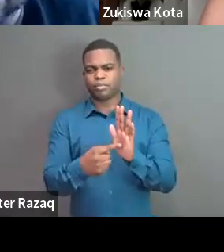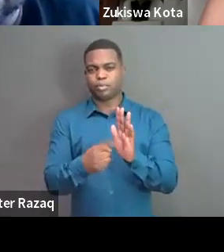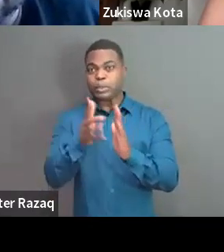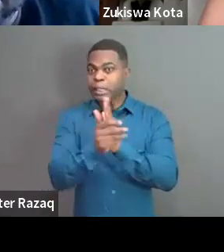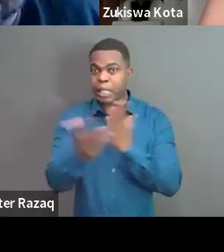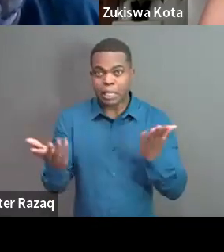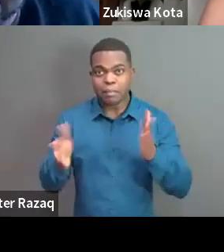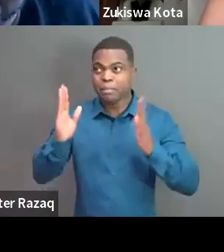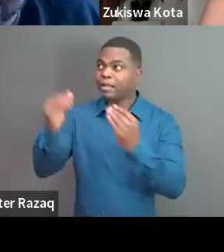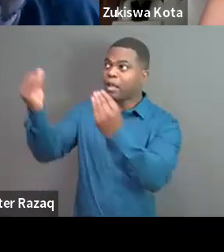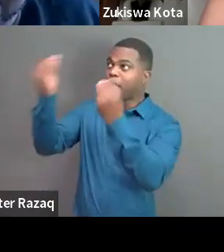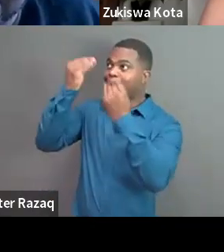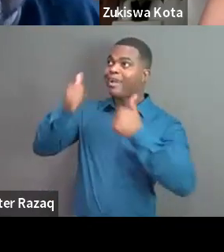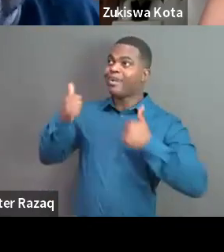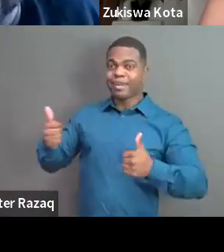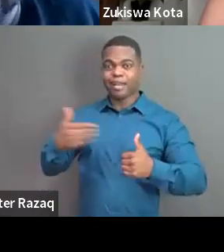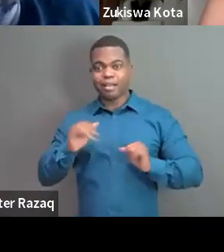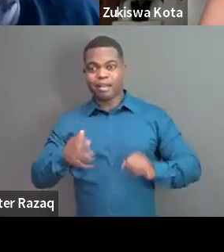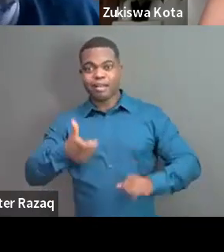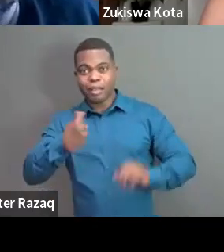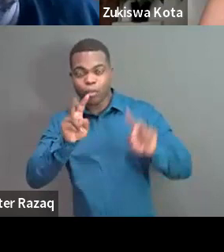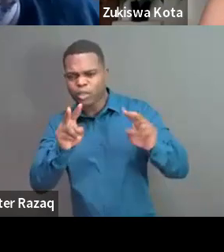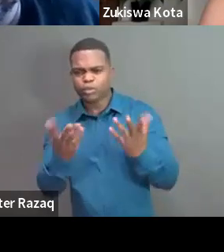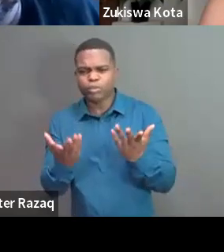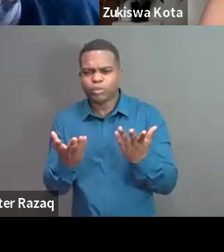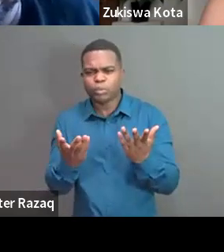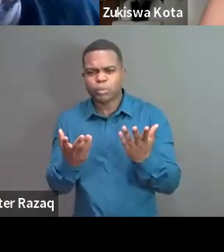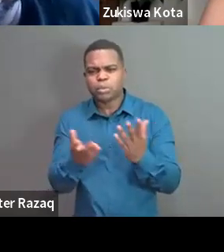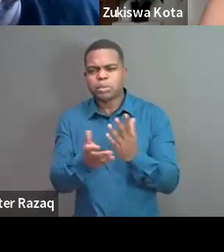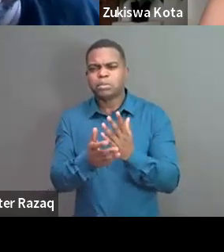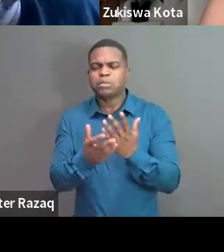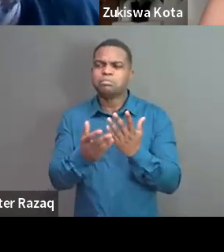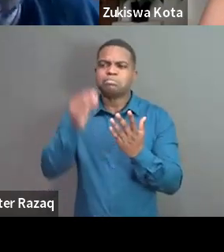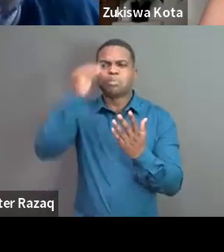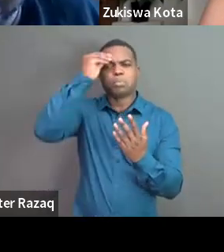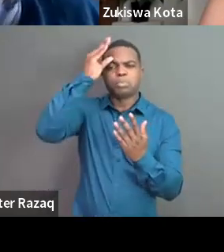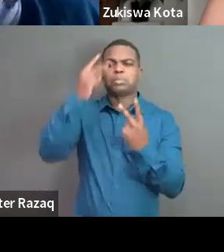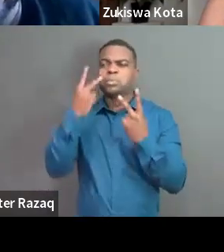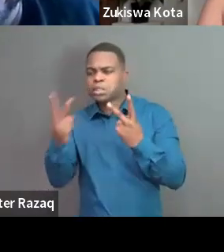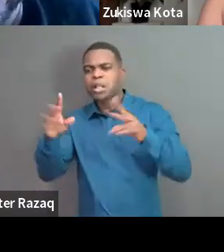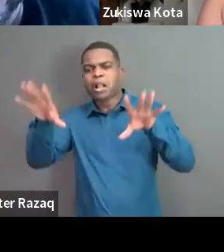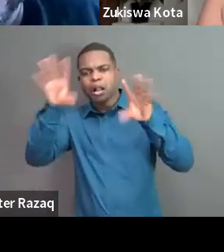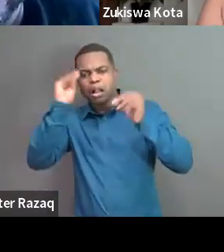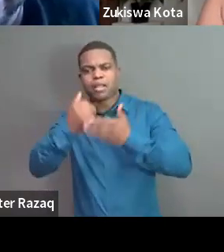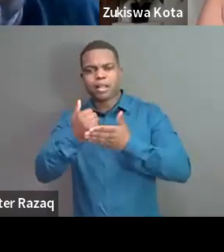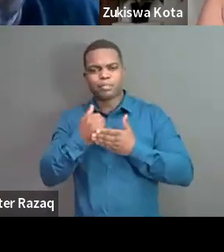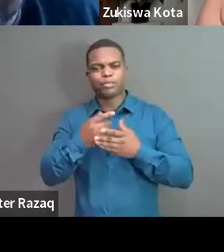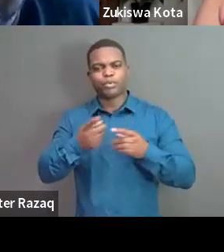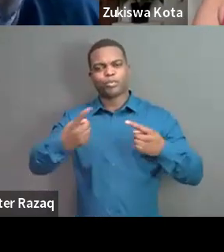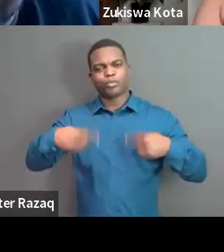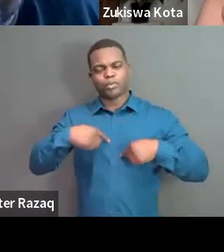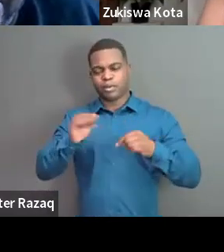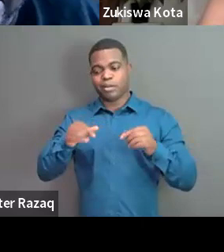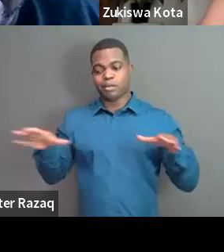to a network? And along these network infrastructures, we have also a digital